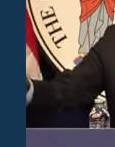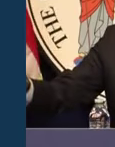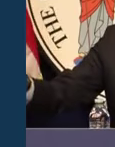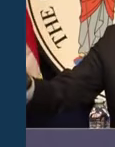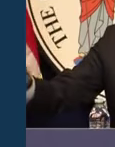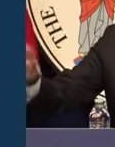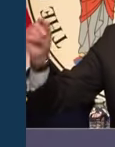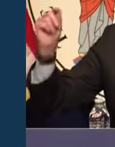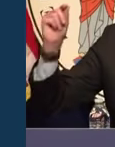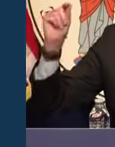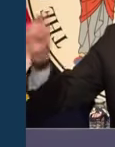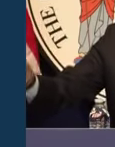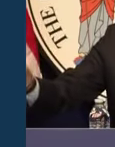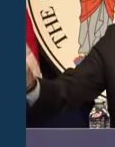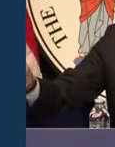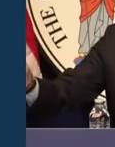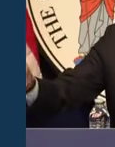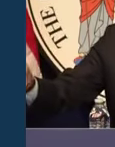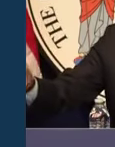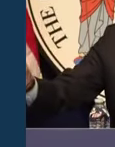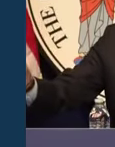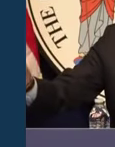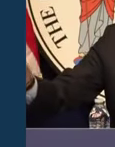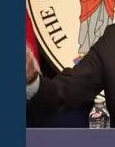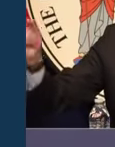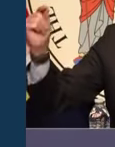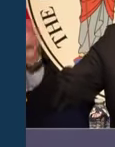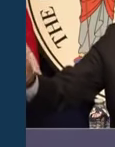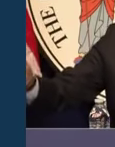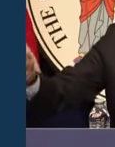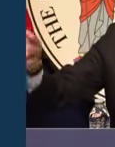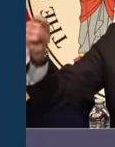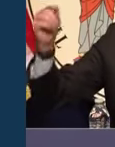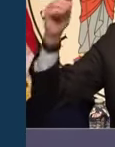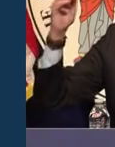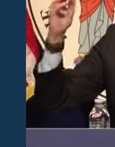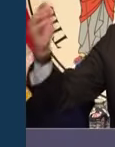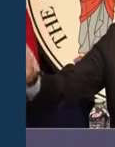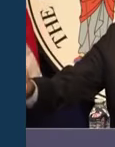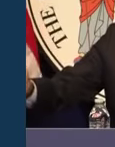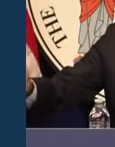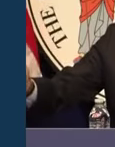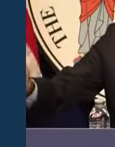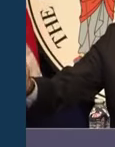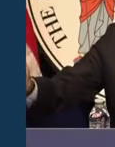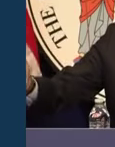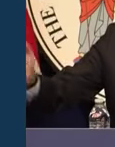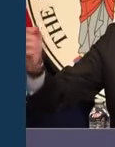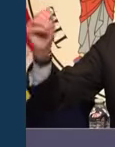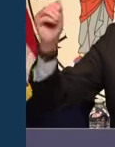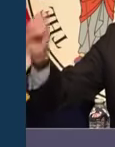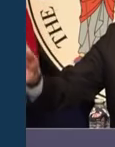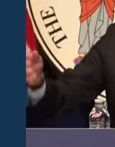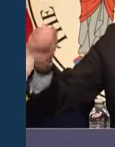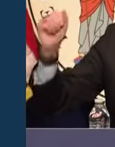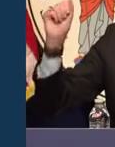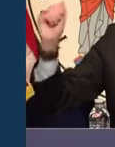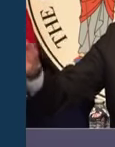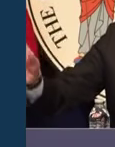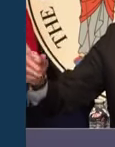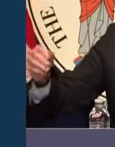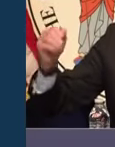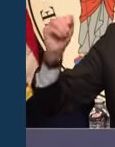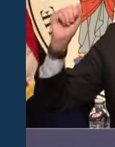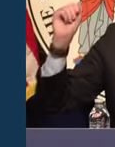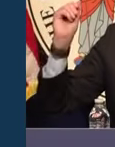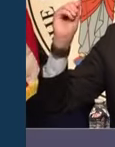few, the extraordinary heroic healthcare workers, the first responders, the essential retail folks, the longshoremen, the